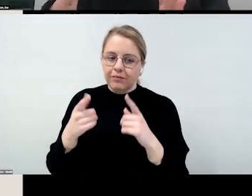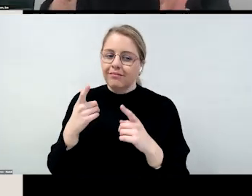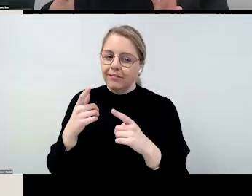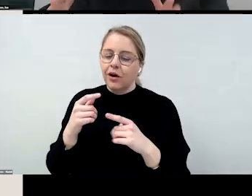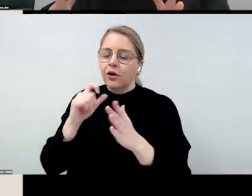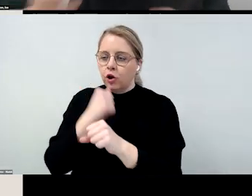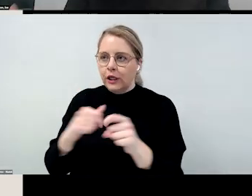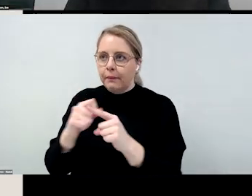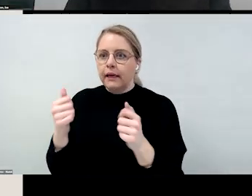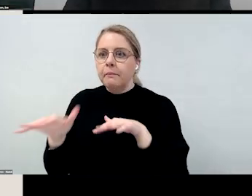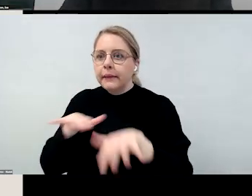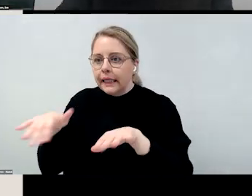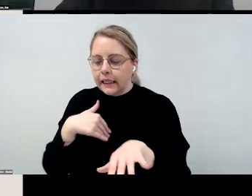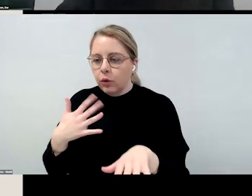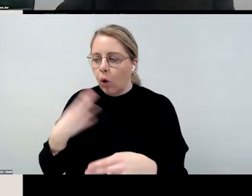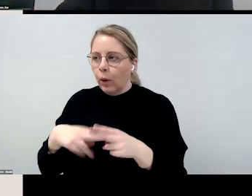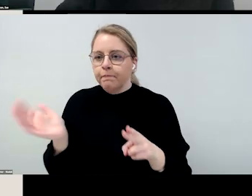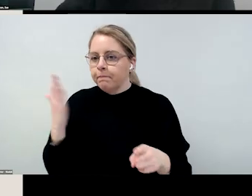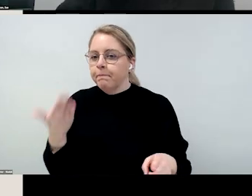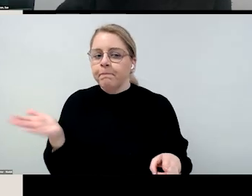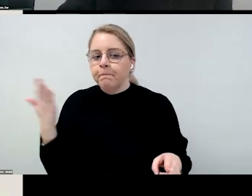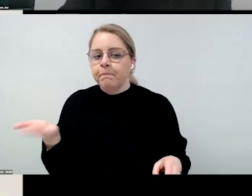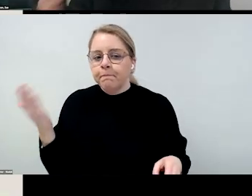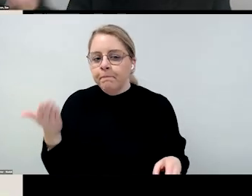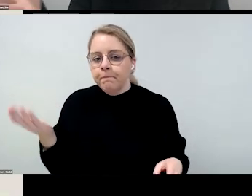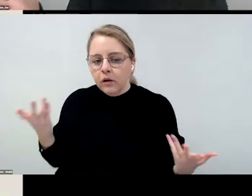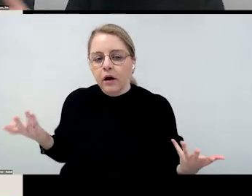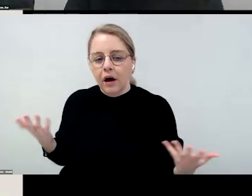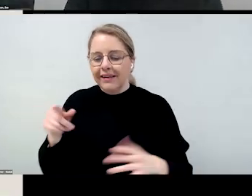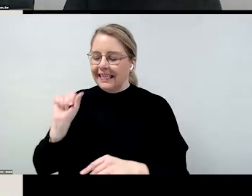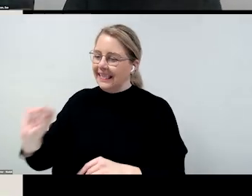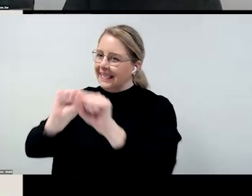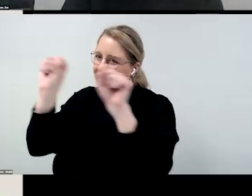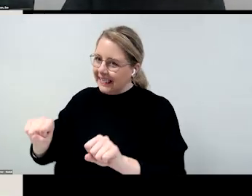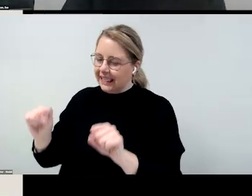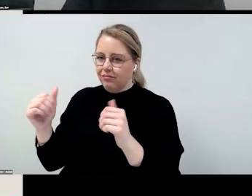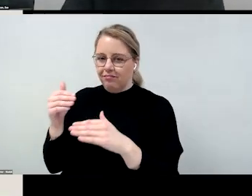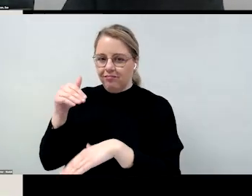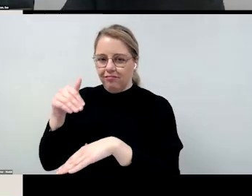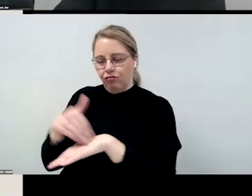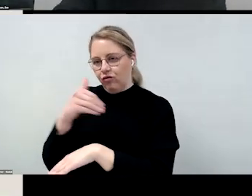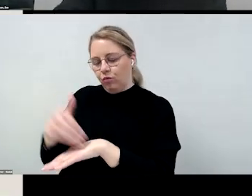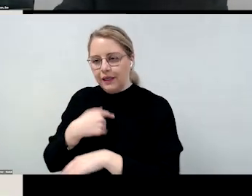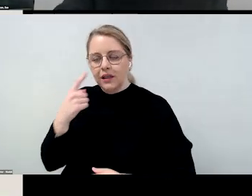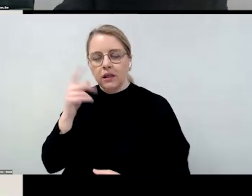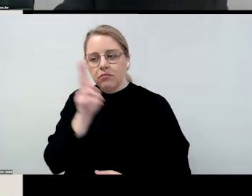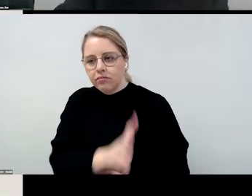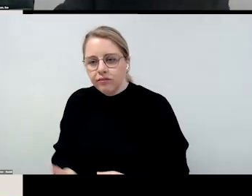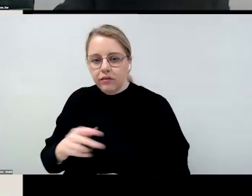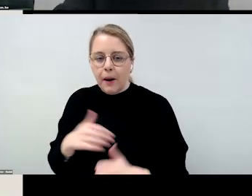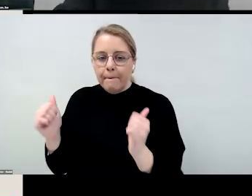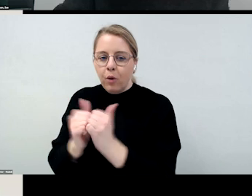a limited amount of time for that appointment, and this reflects the kind of systemic barriers we see in health services where appointment times